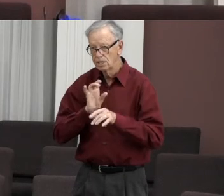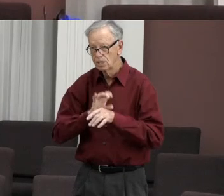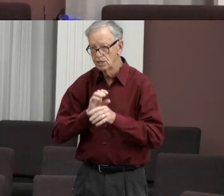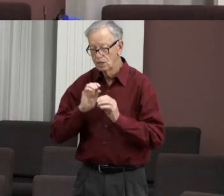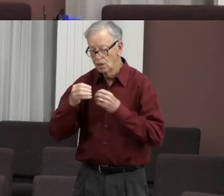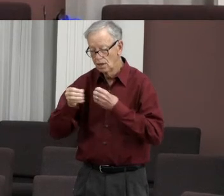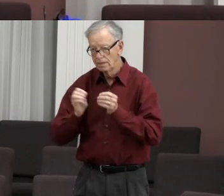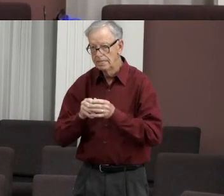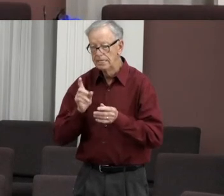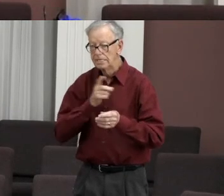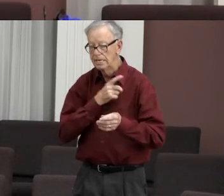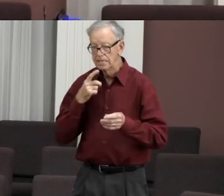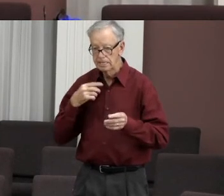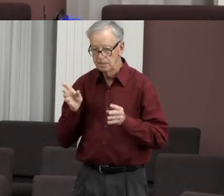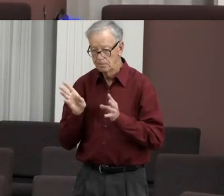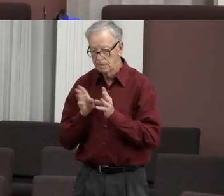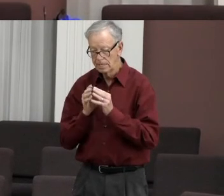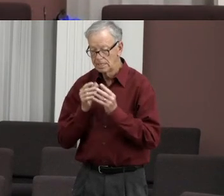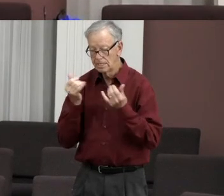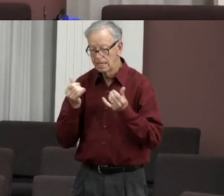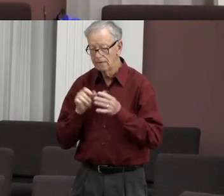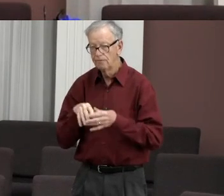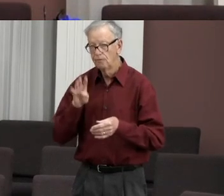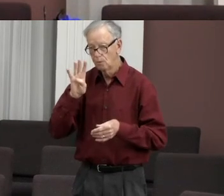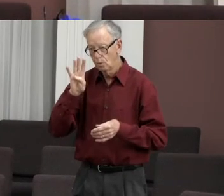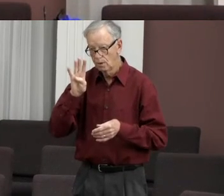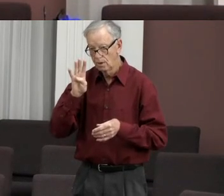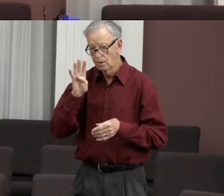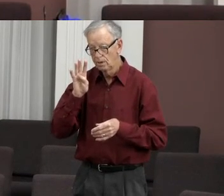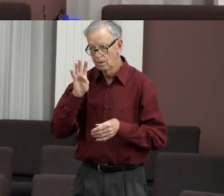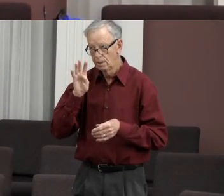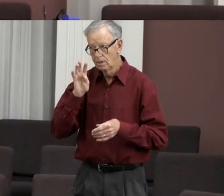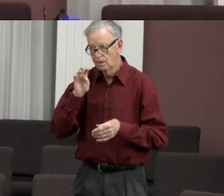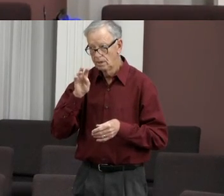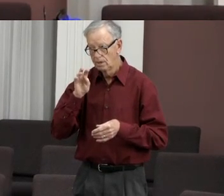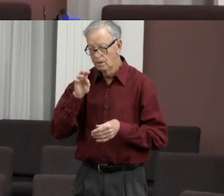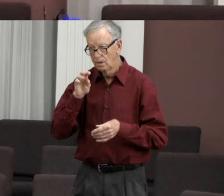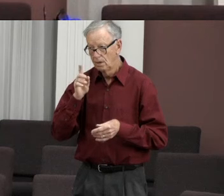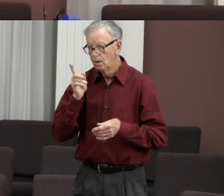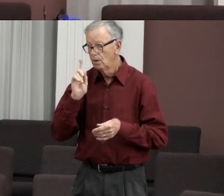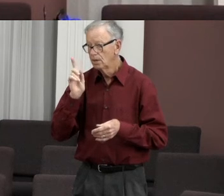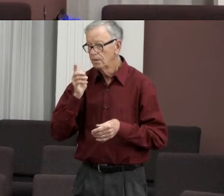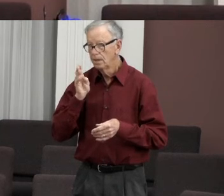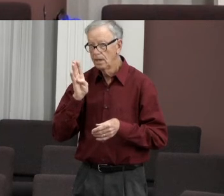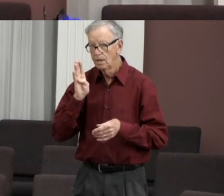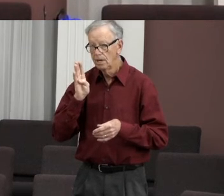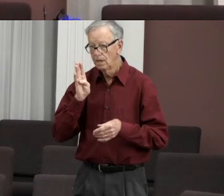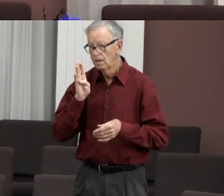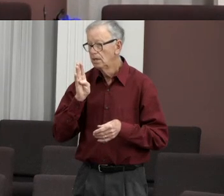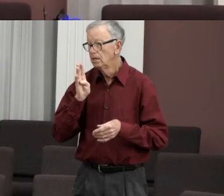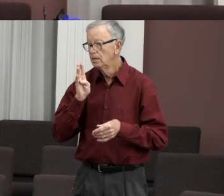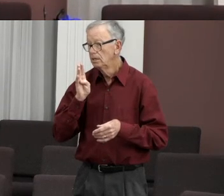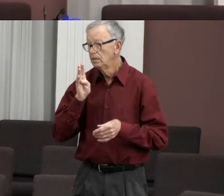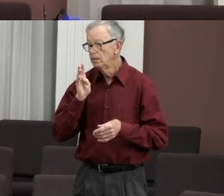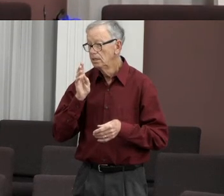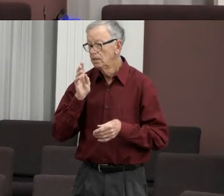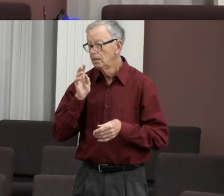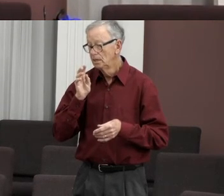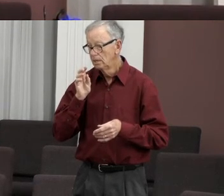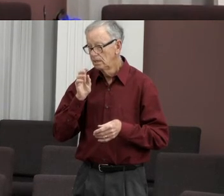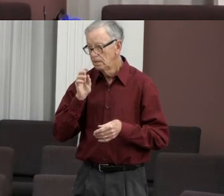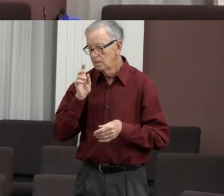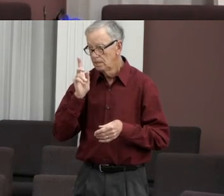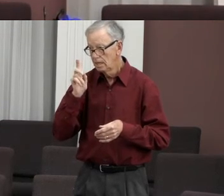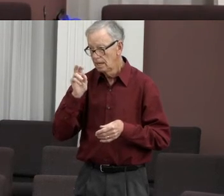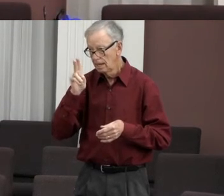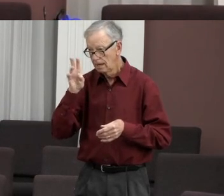meeting is today at 4 o'clock. What is that going to be? Any idea? Okay,